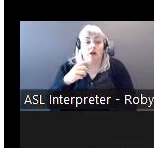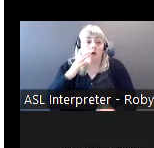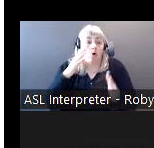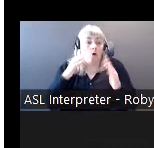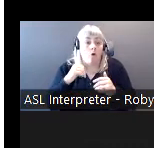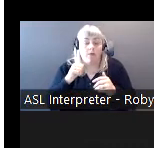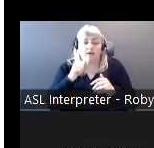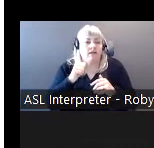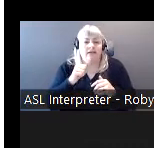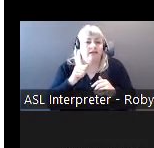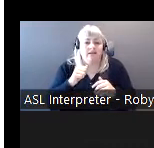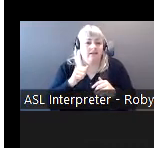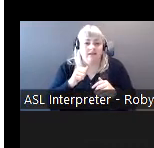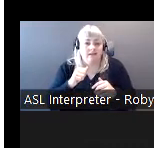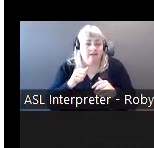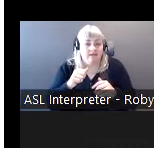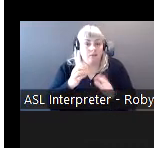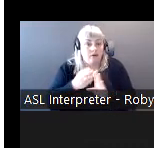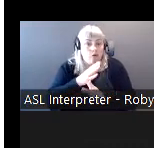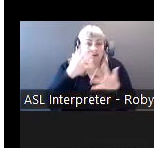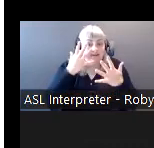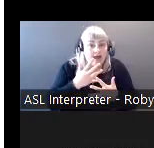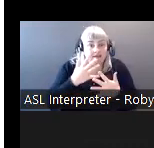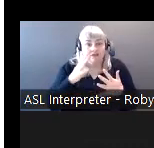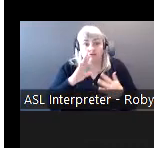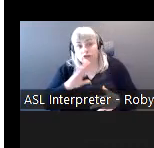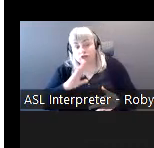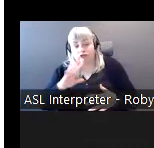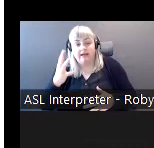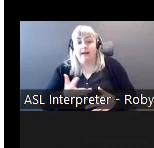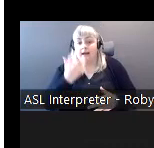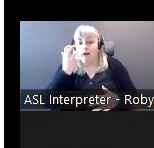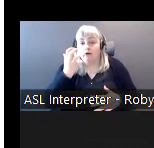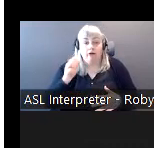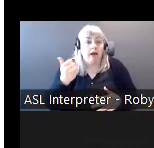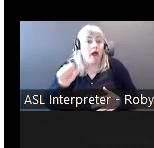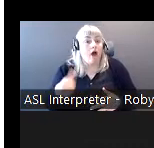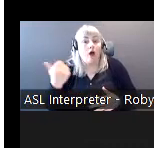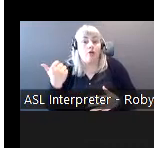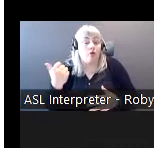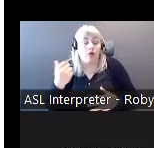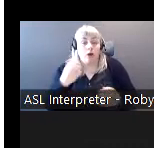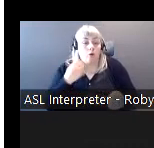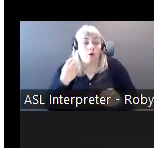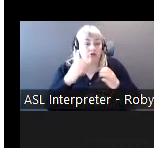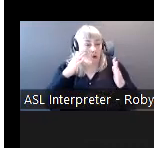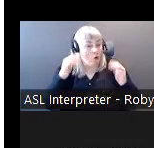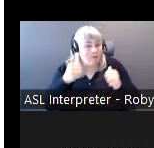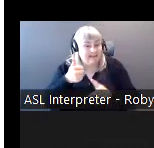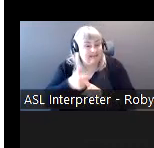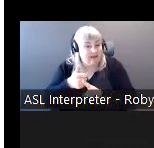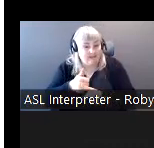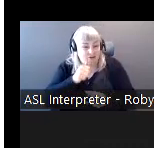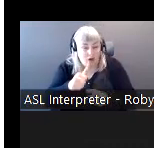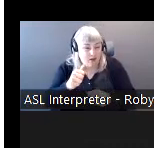or anger or any other emotion that makes total sense. Hope isn't an emotion, you know. Hope is